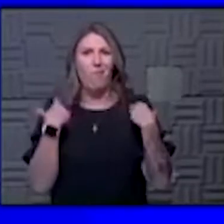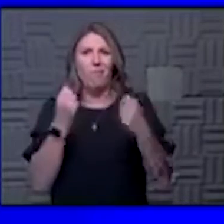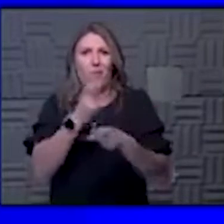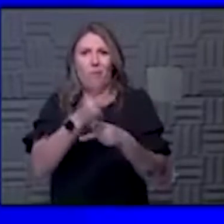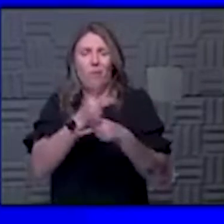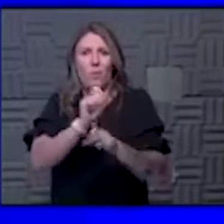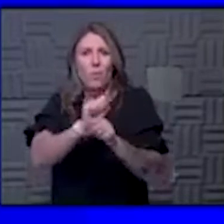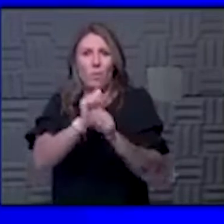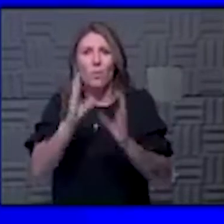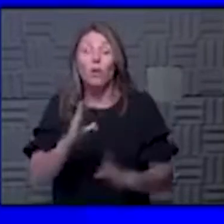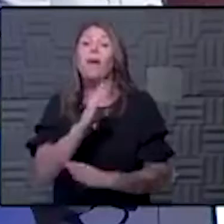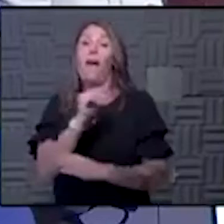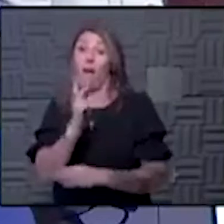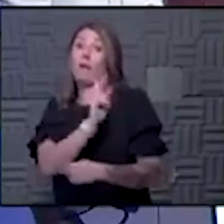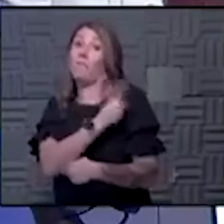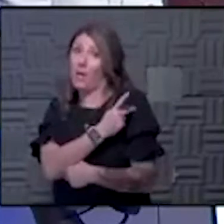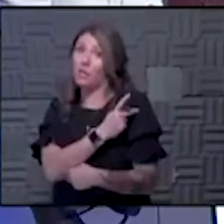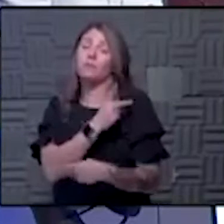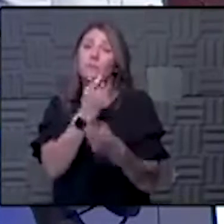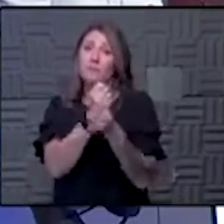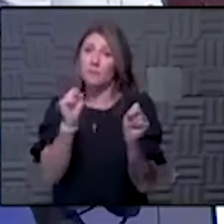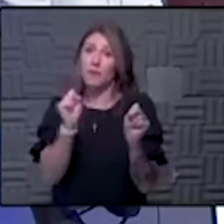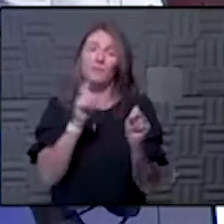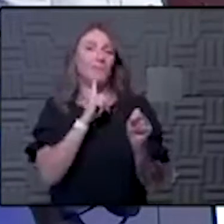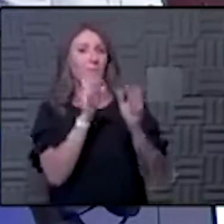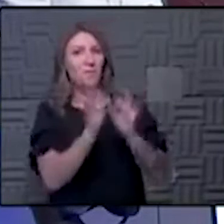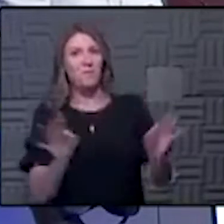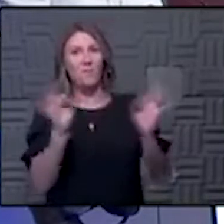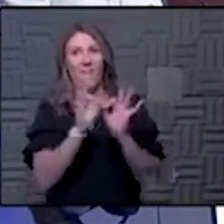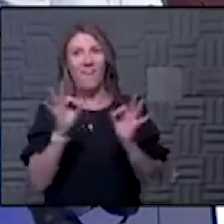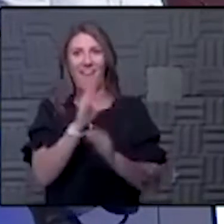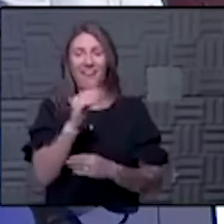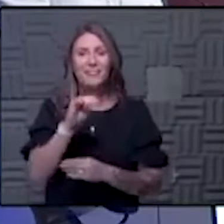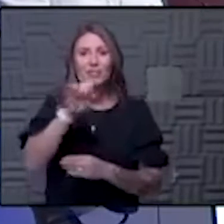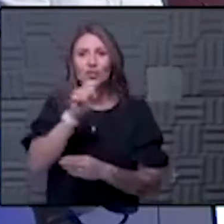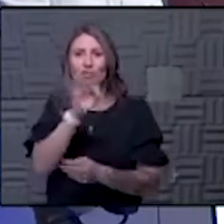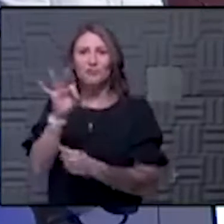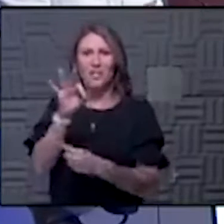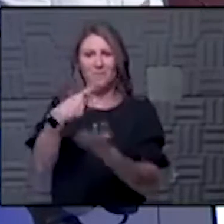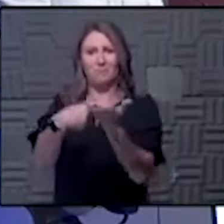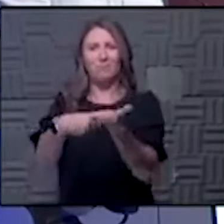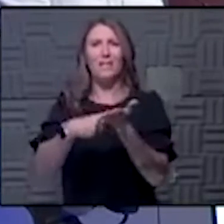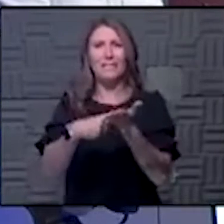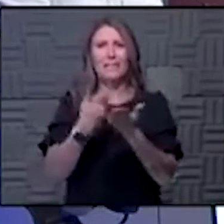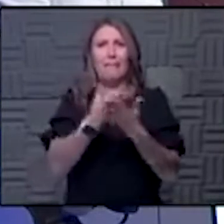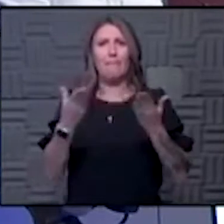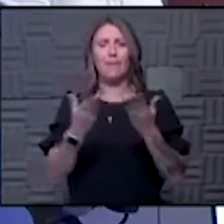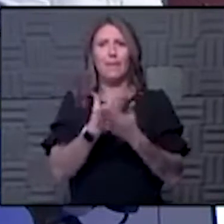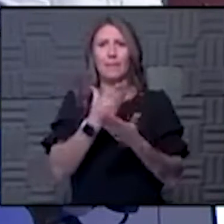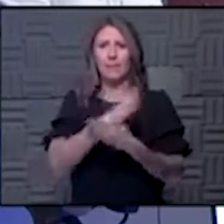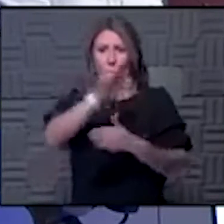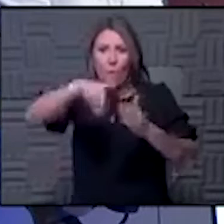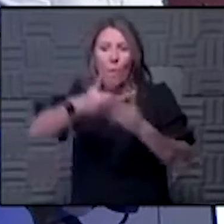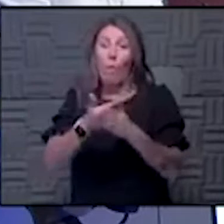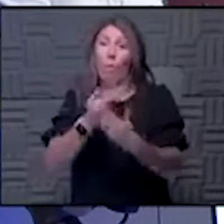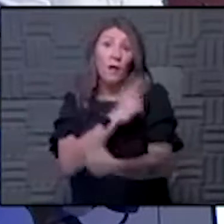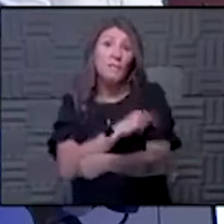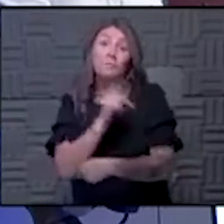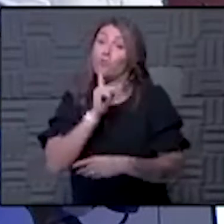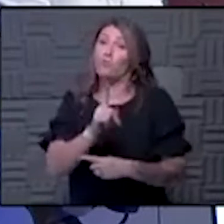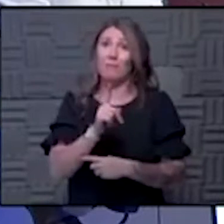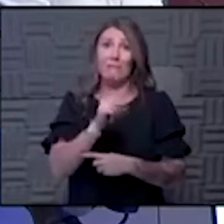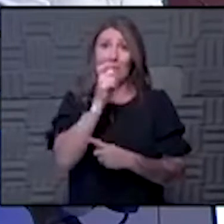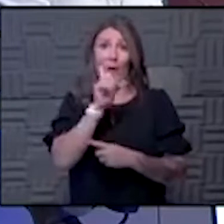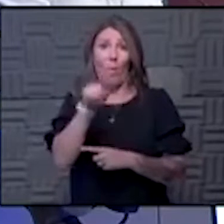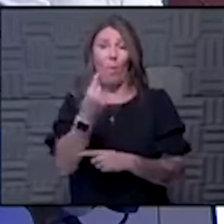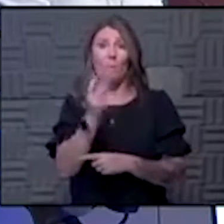all the patients safe as well. I think that's really important, and that's what Jeff has been talking about, the things that you guys have done and the whole hospital has done. Yep. Because